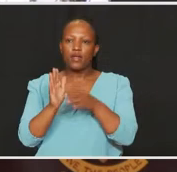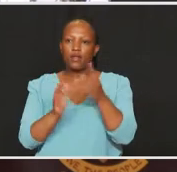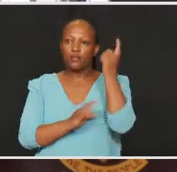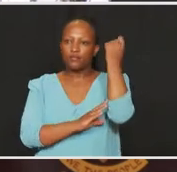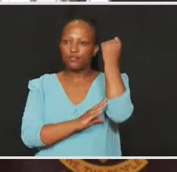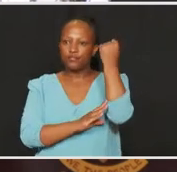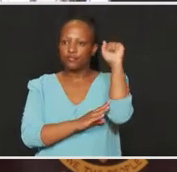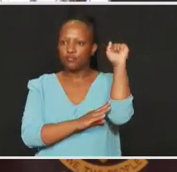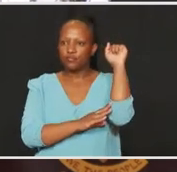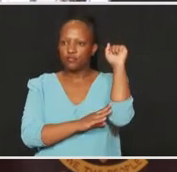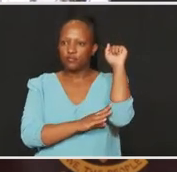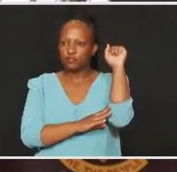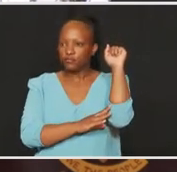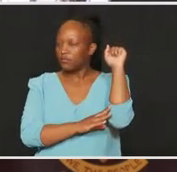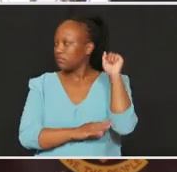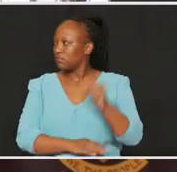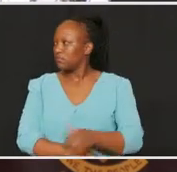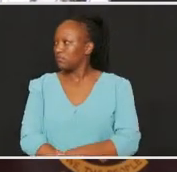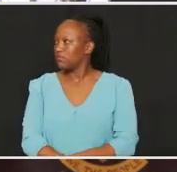thank you no that's fine